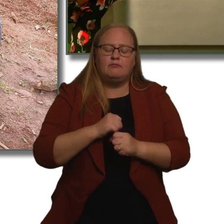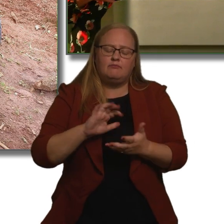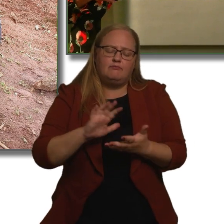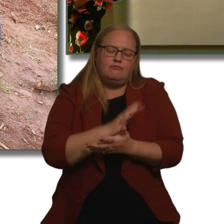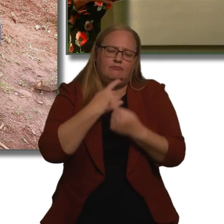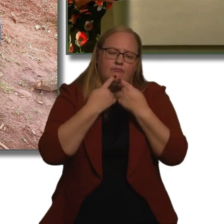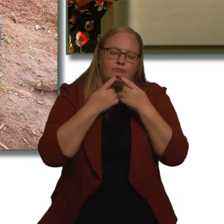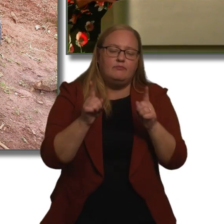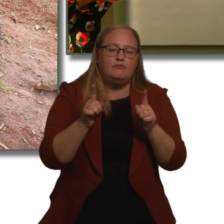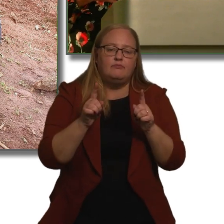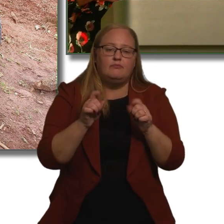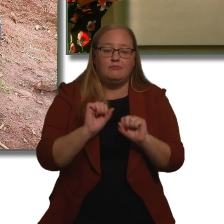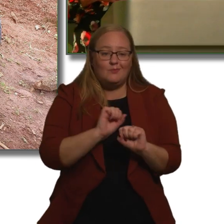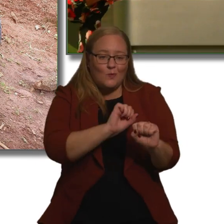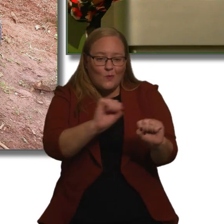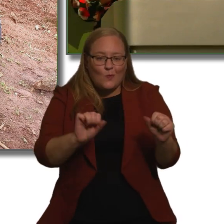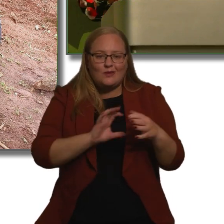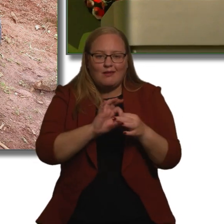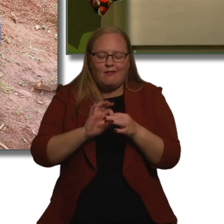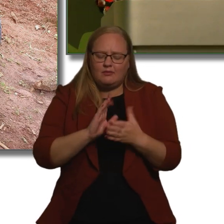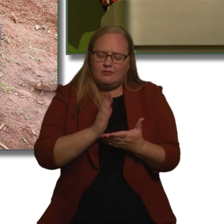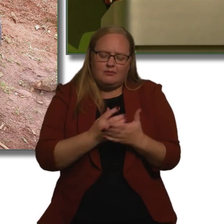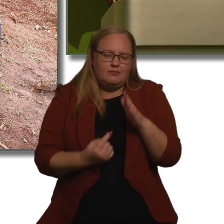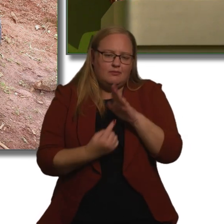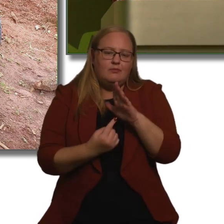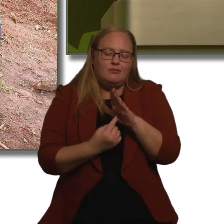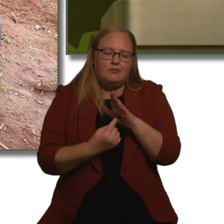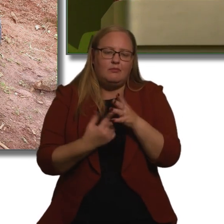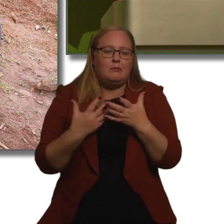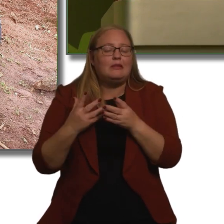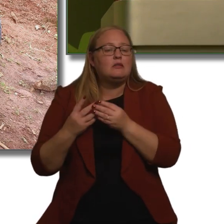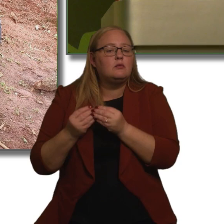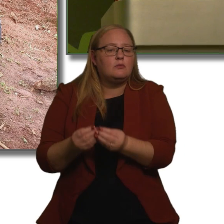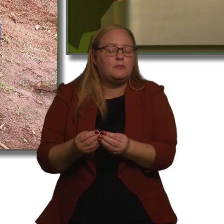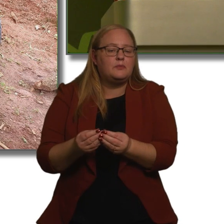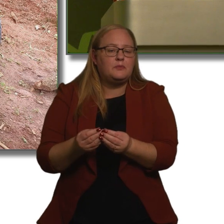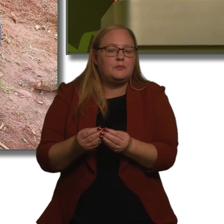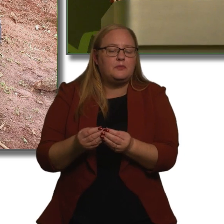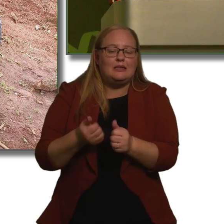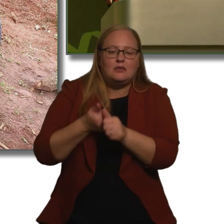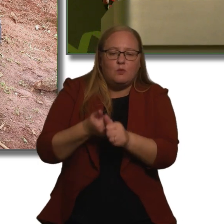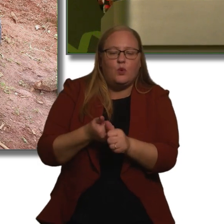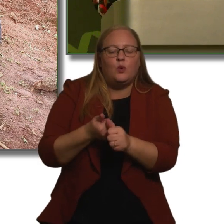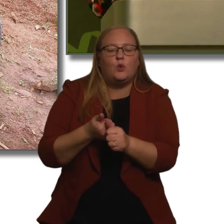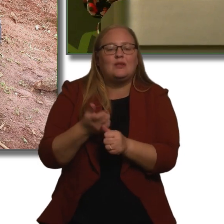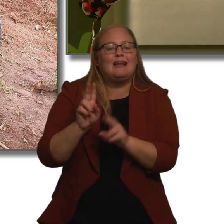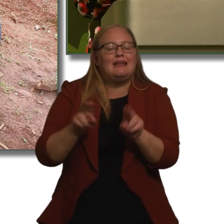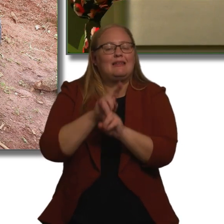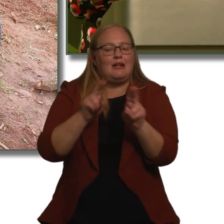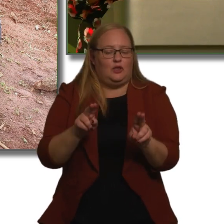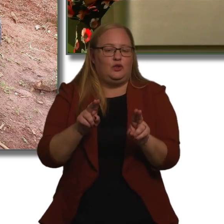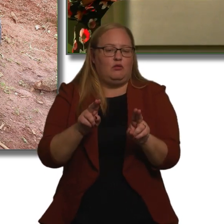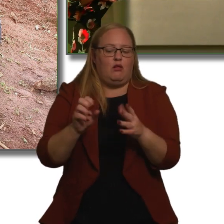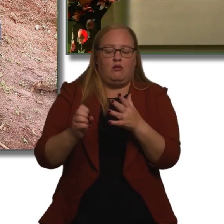announce that your society has played a pivotal role in supporting the launch of a new International